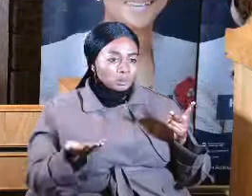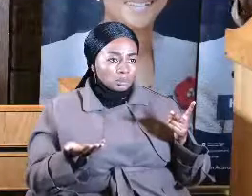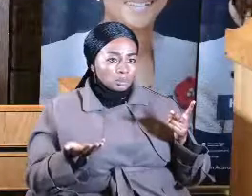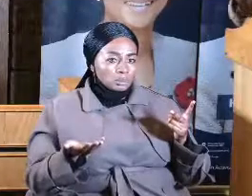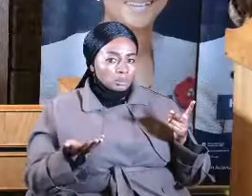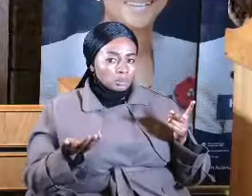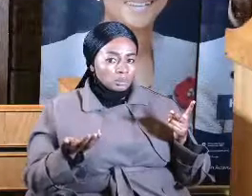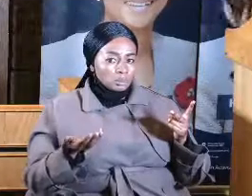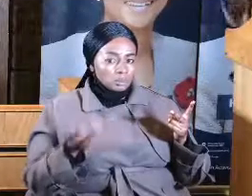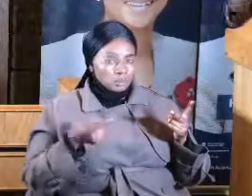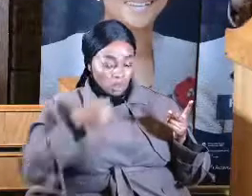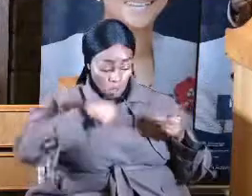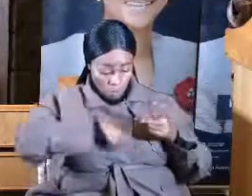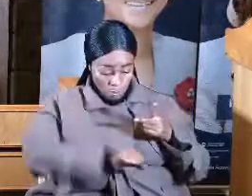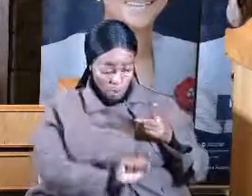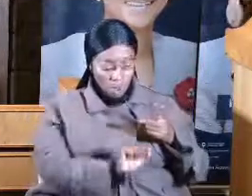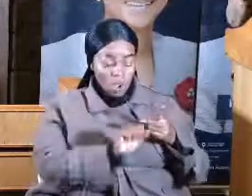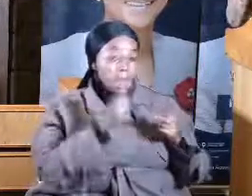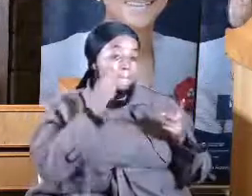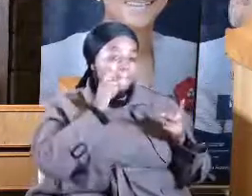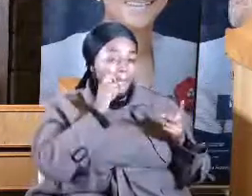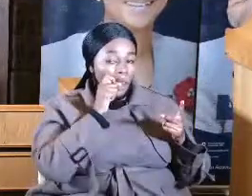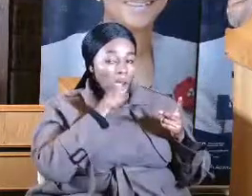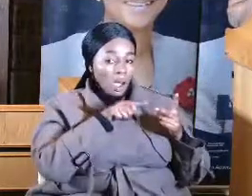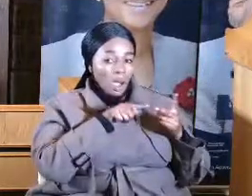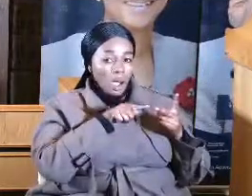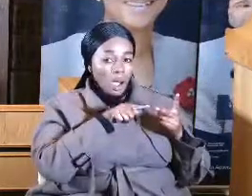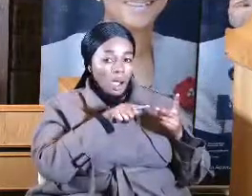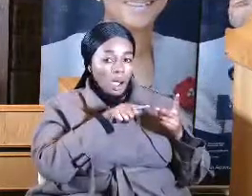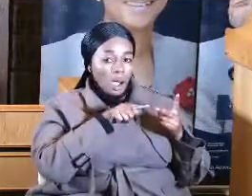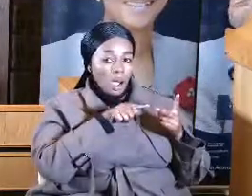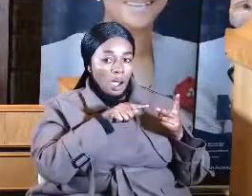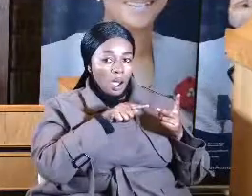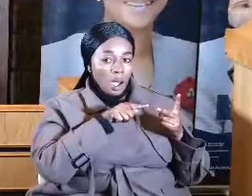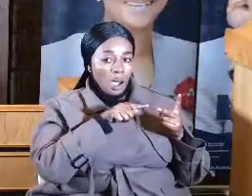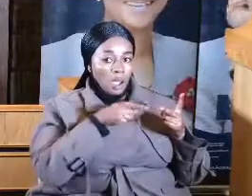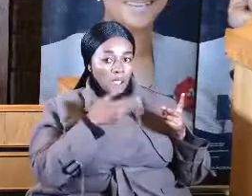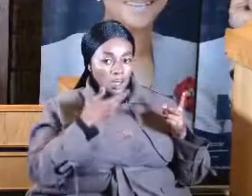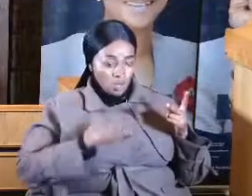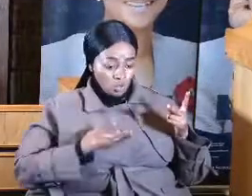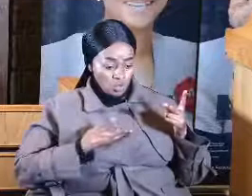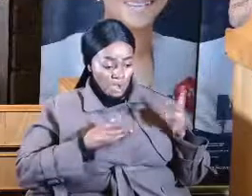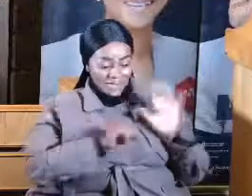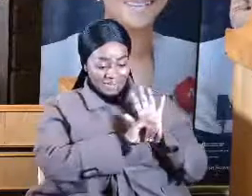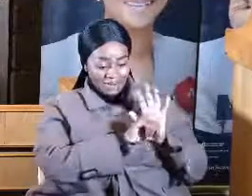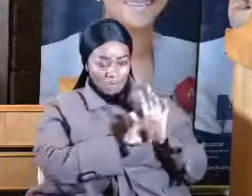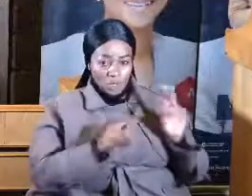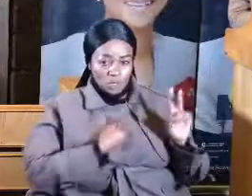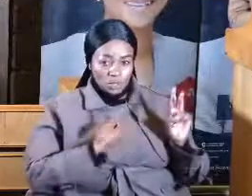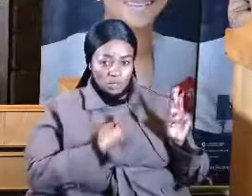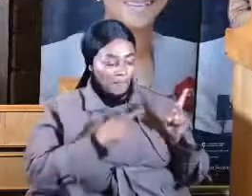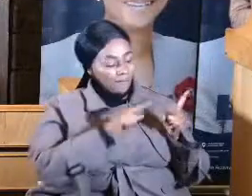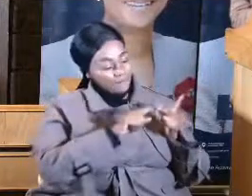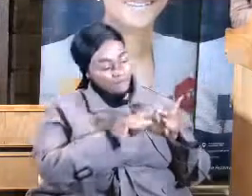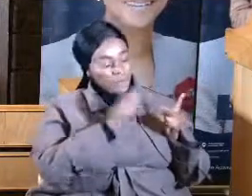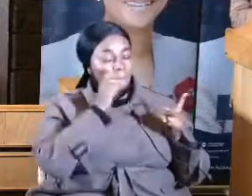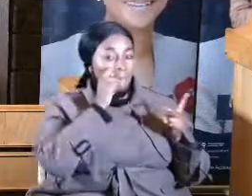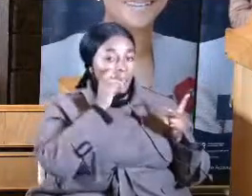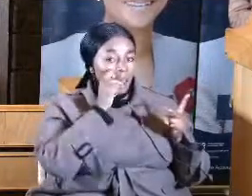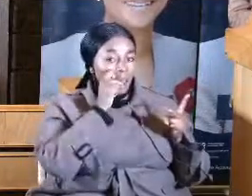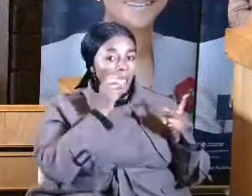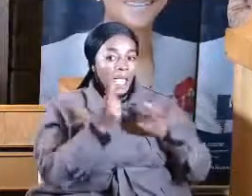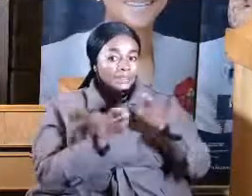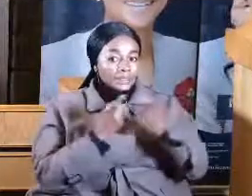the gender that you were born in. That is the gender that you identify with. So a cisgender man that